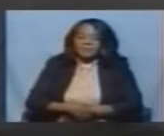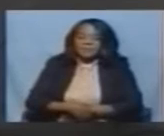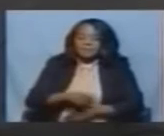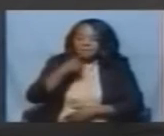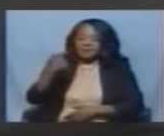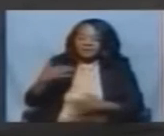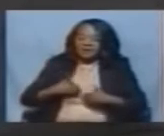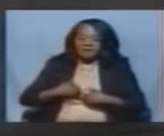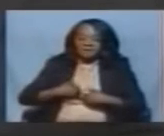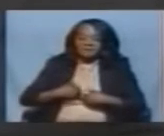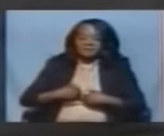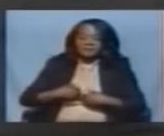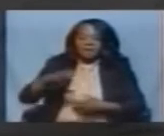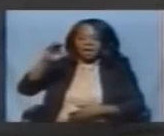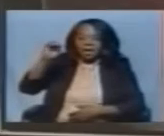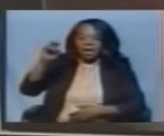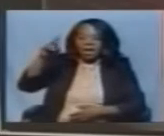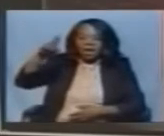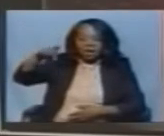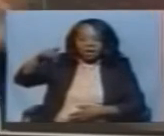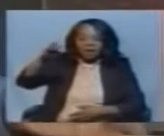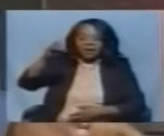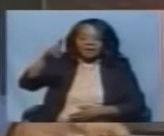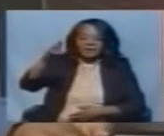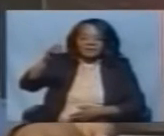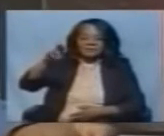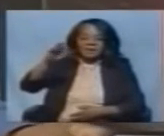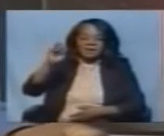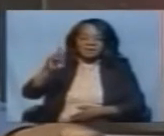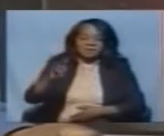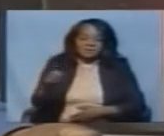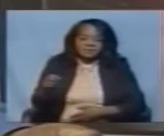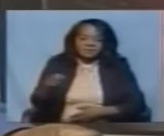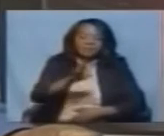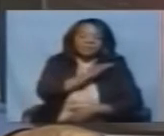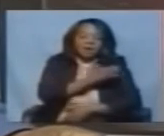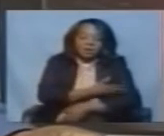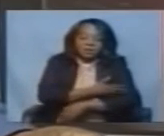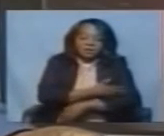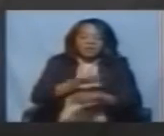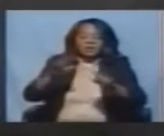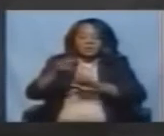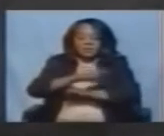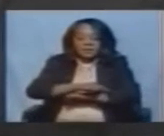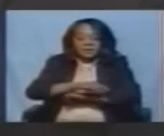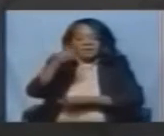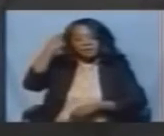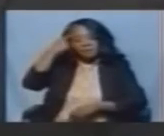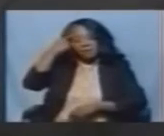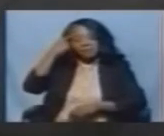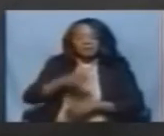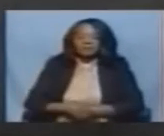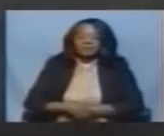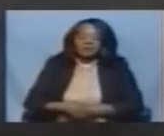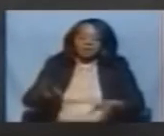legitimate. I'll tell you an example. Give you examples in some of these organizations, right? Like government today has employed a